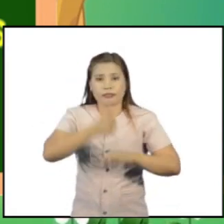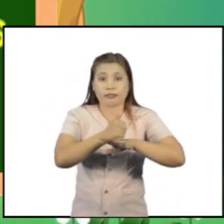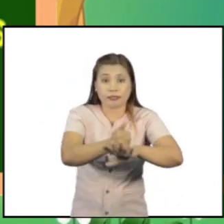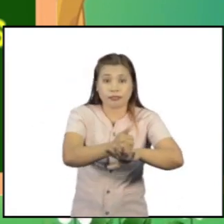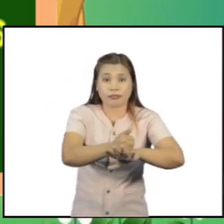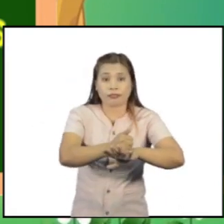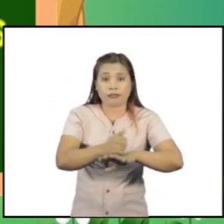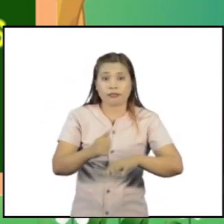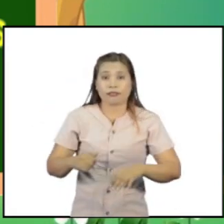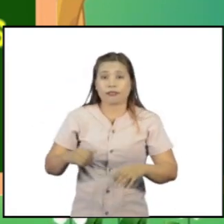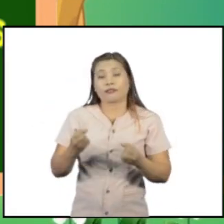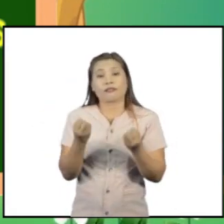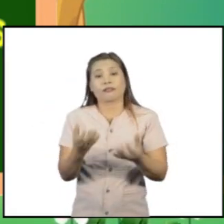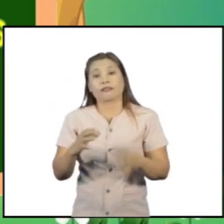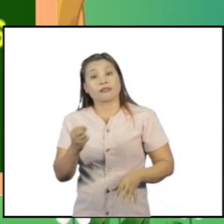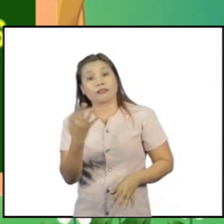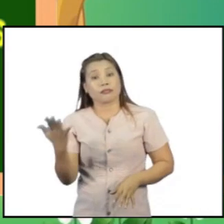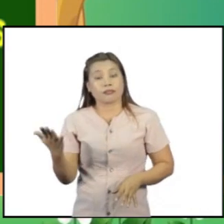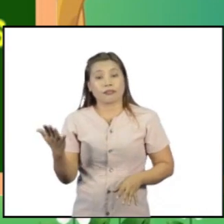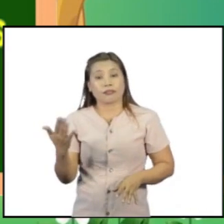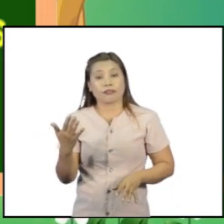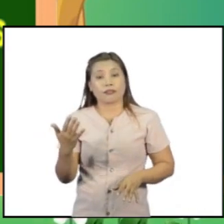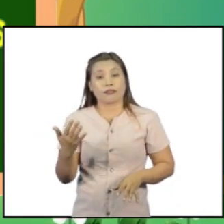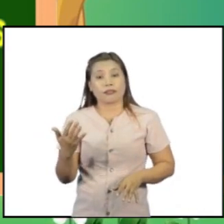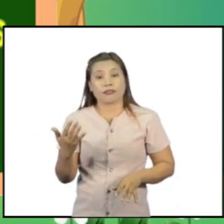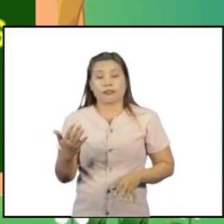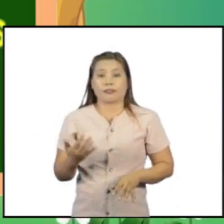ant? How many ants are there?